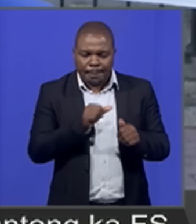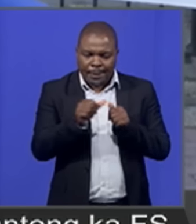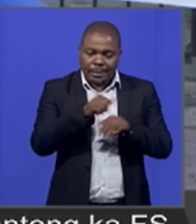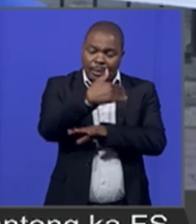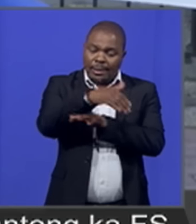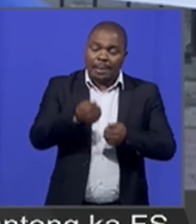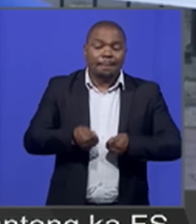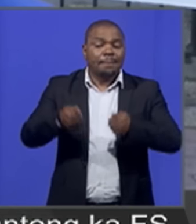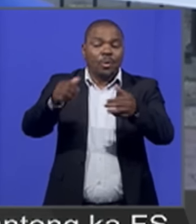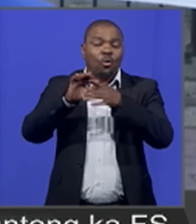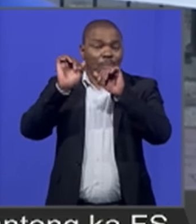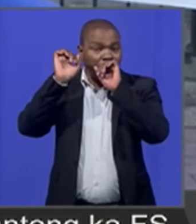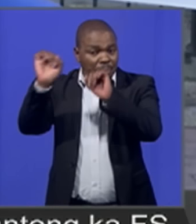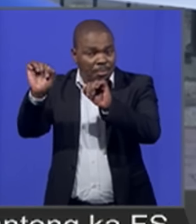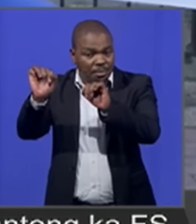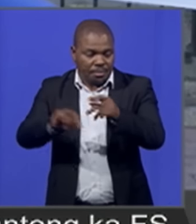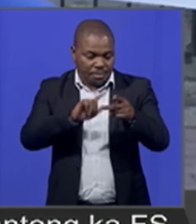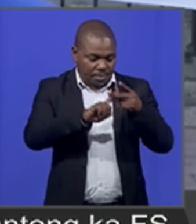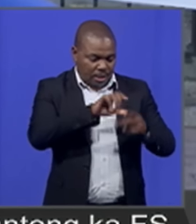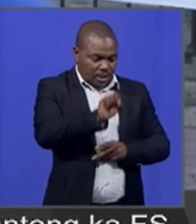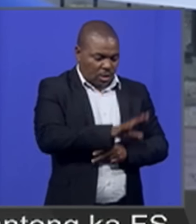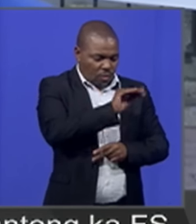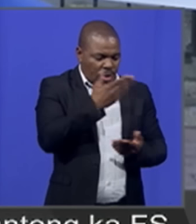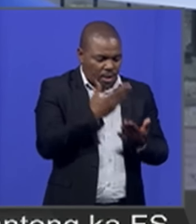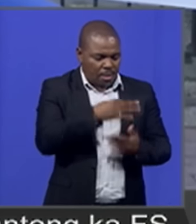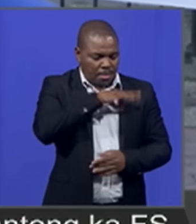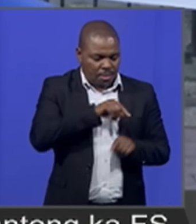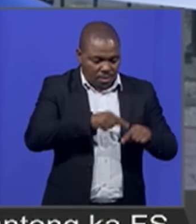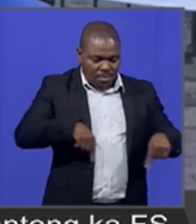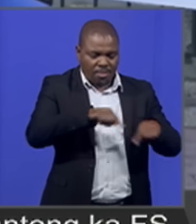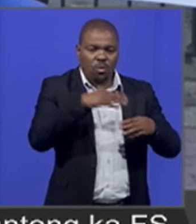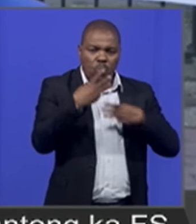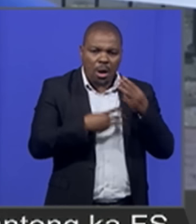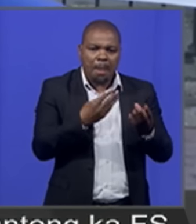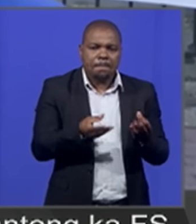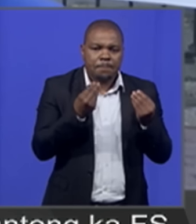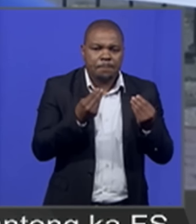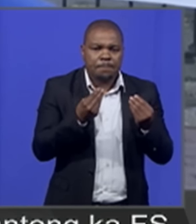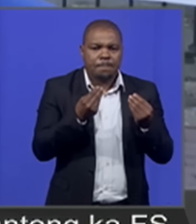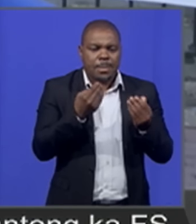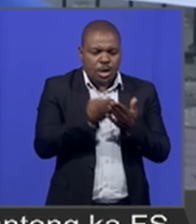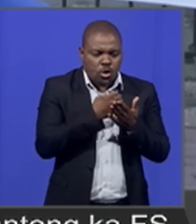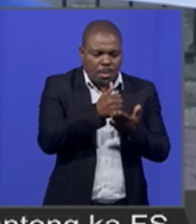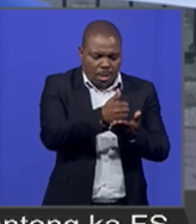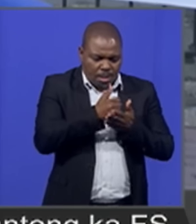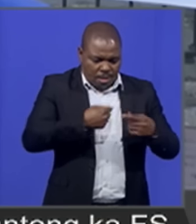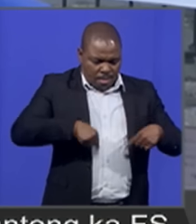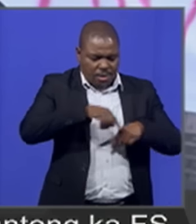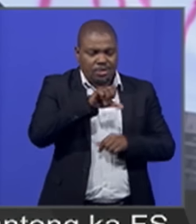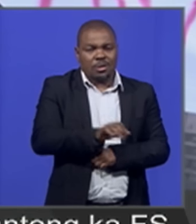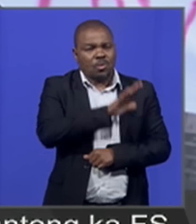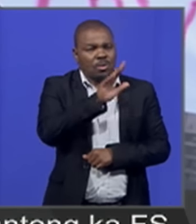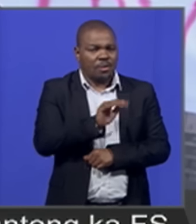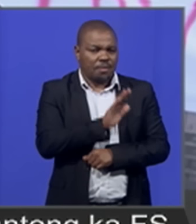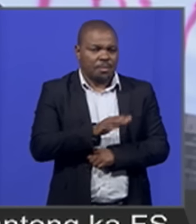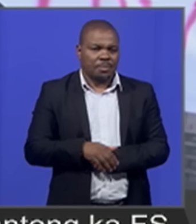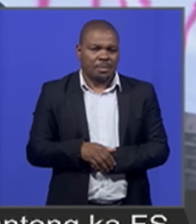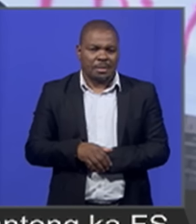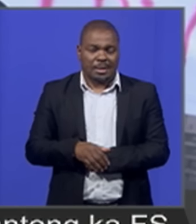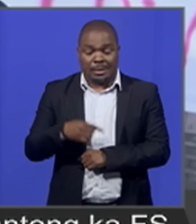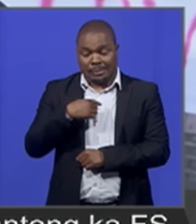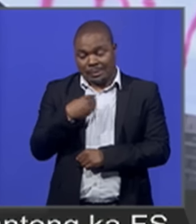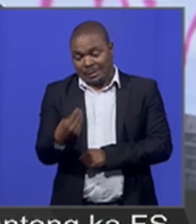kgone go bona gore batho ba borona le rona ba kgona go benefita jwang moruong le mesebetsing e bang ya re ama re le ma South Africa. Ke qeteletse ke